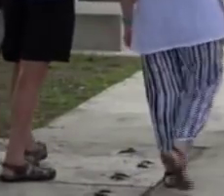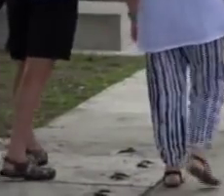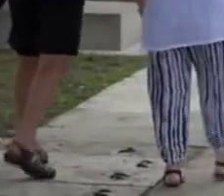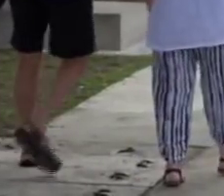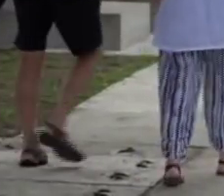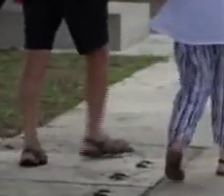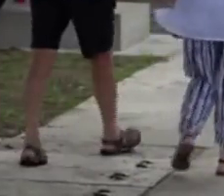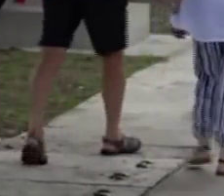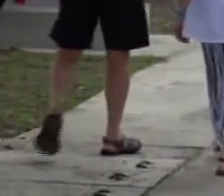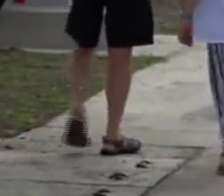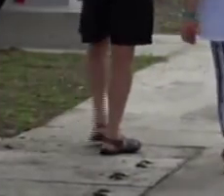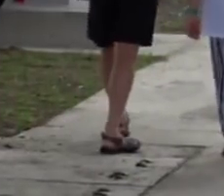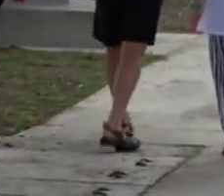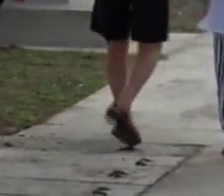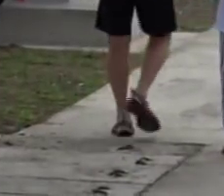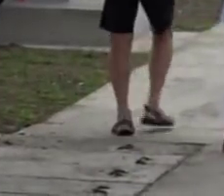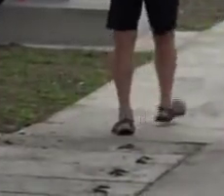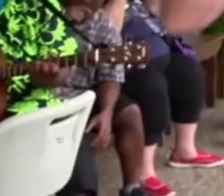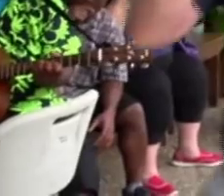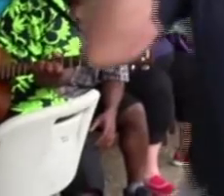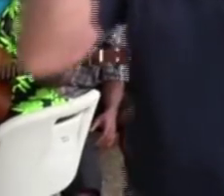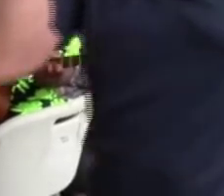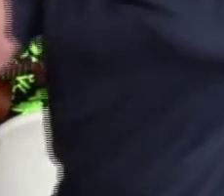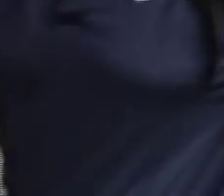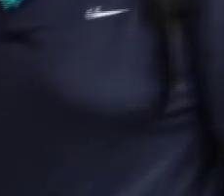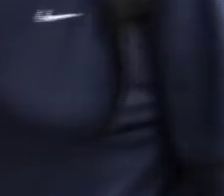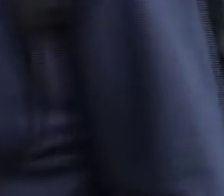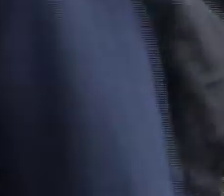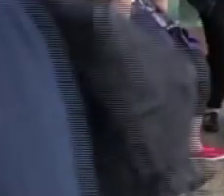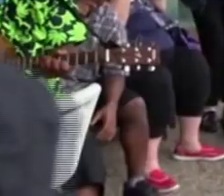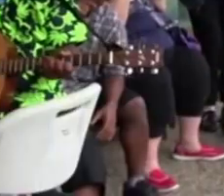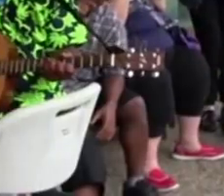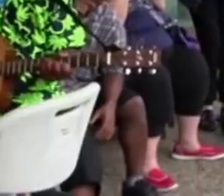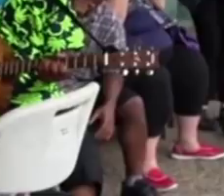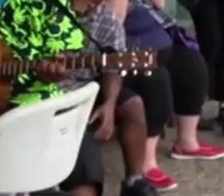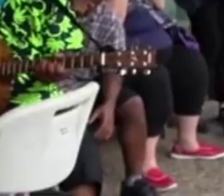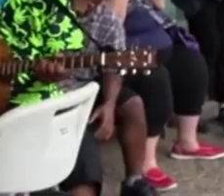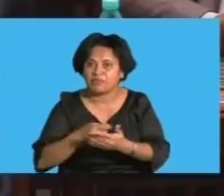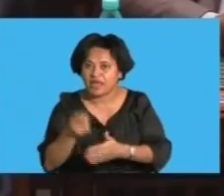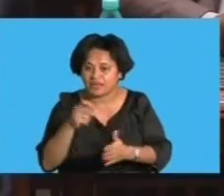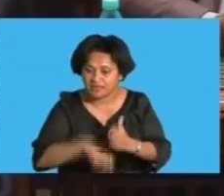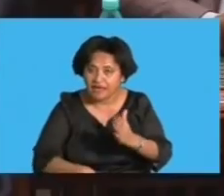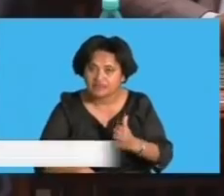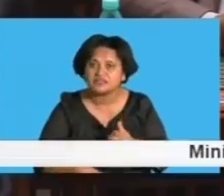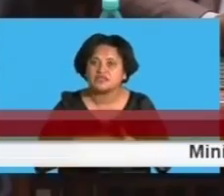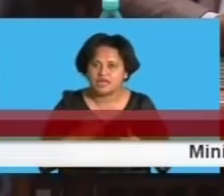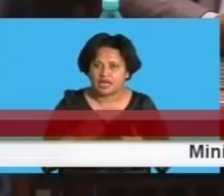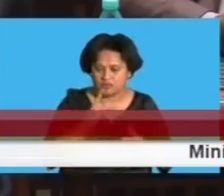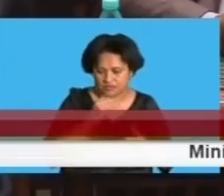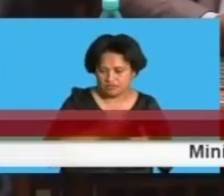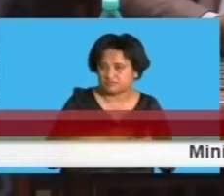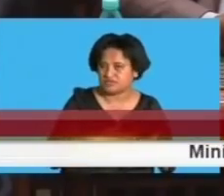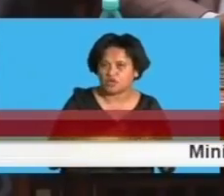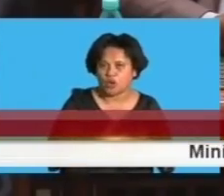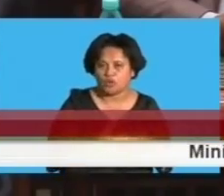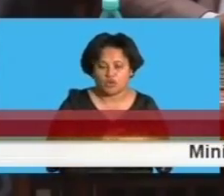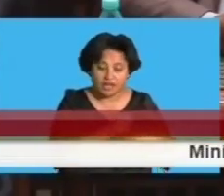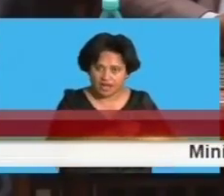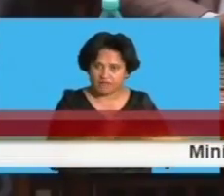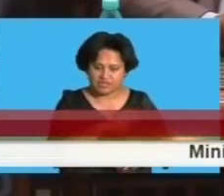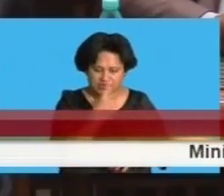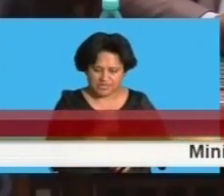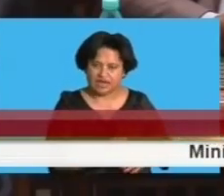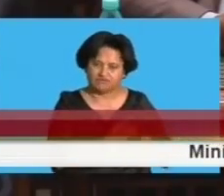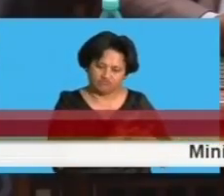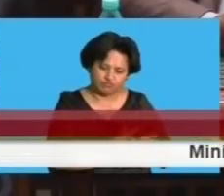capital projects that will be completed in the next financial year. The projects that are expected to be completed